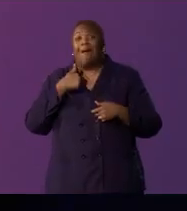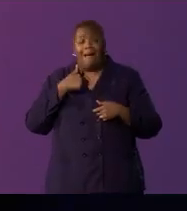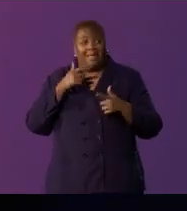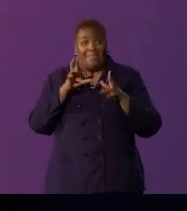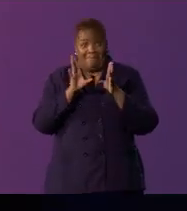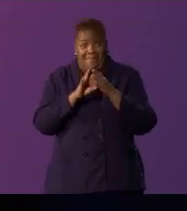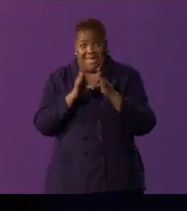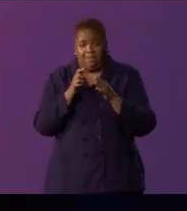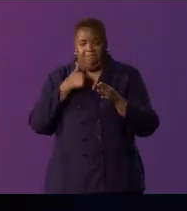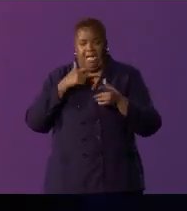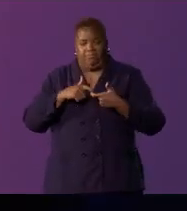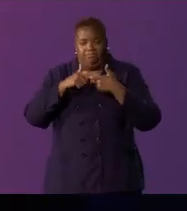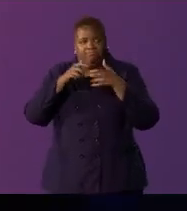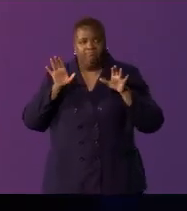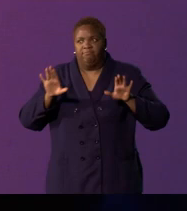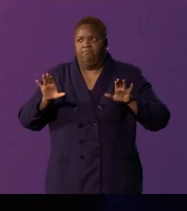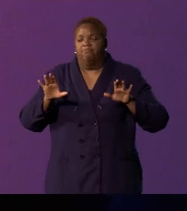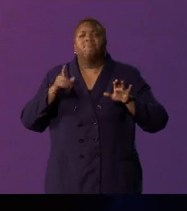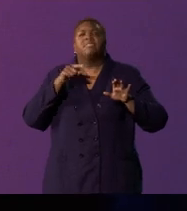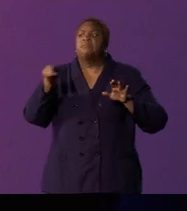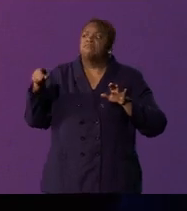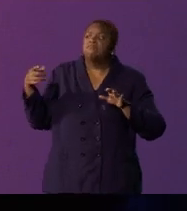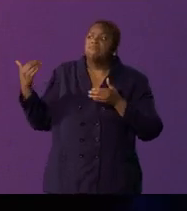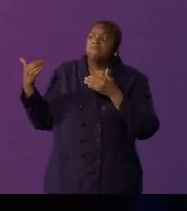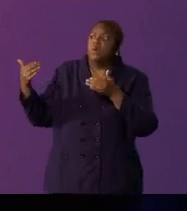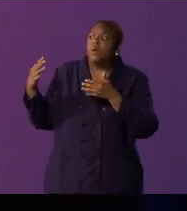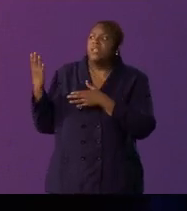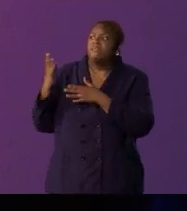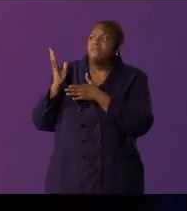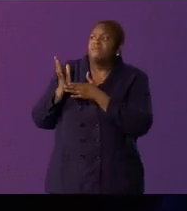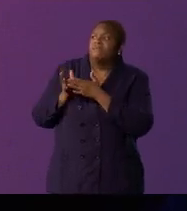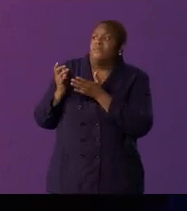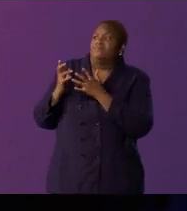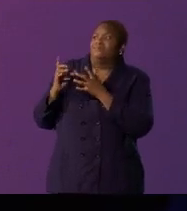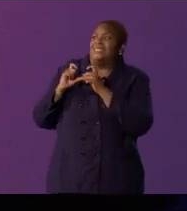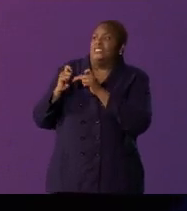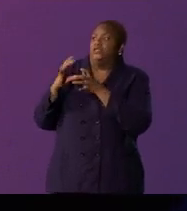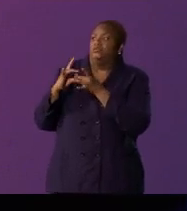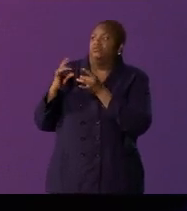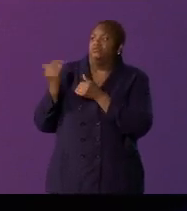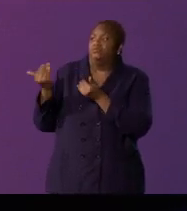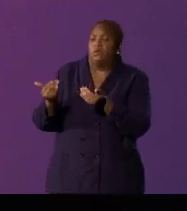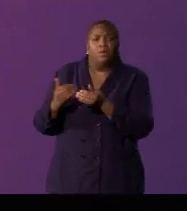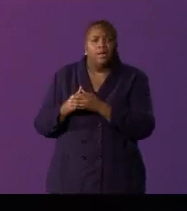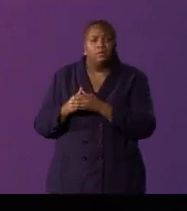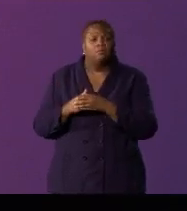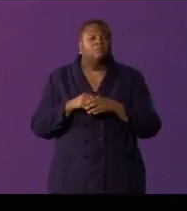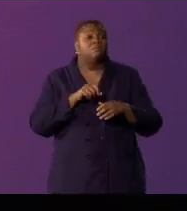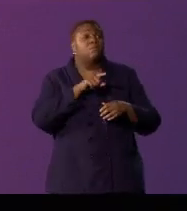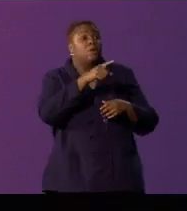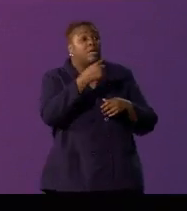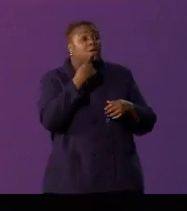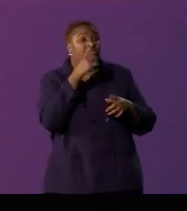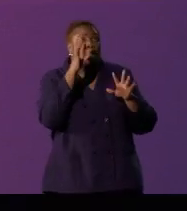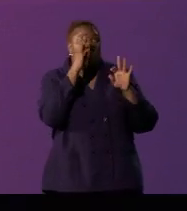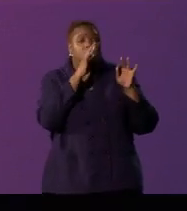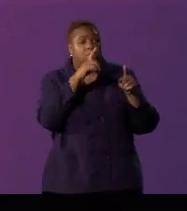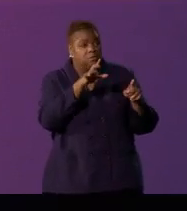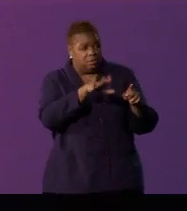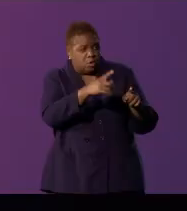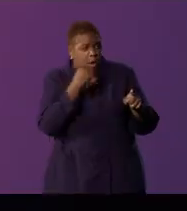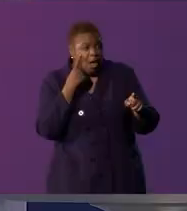meeting and say, let her finish. Or whoever's rolling the eyes say, do you have a problem with your eyes? Okay?